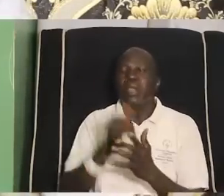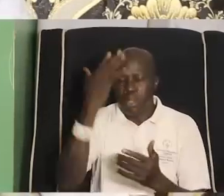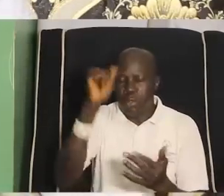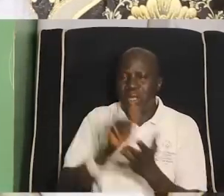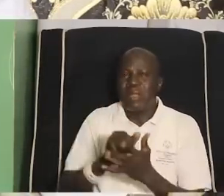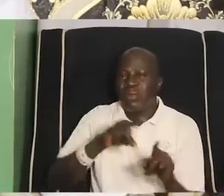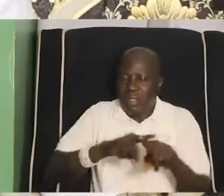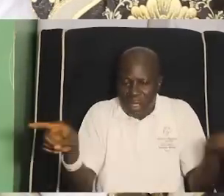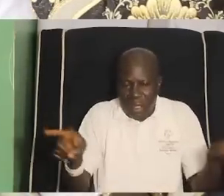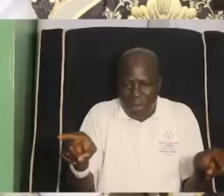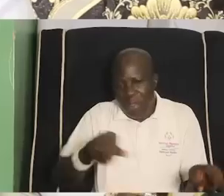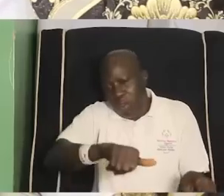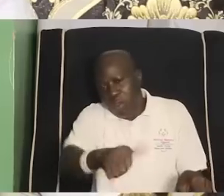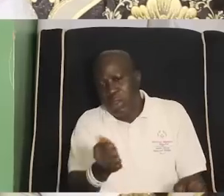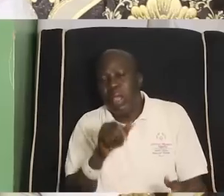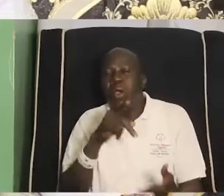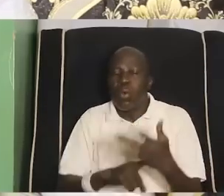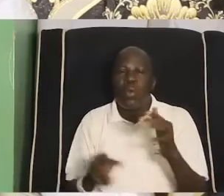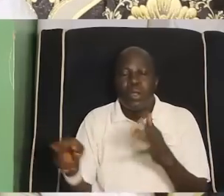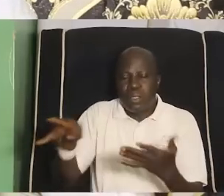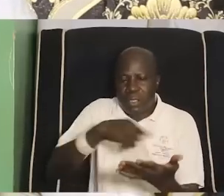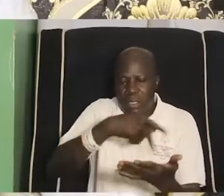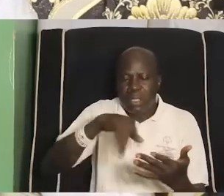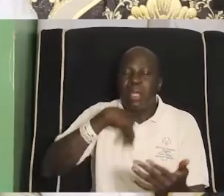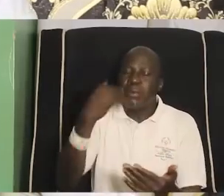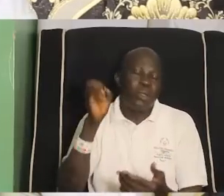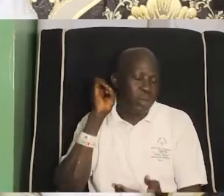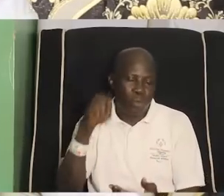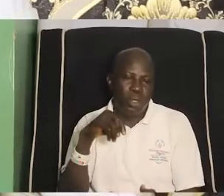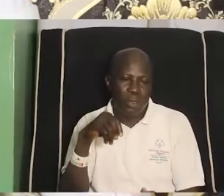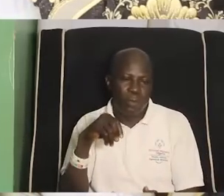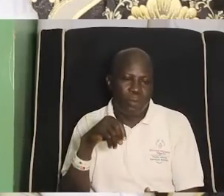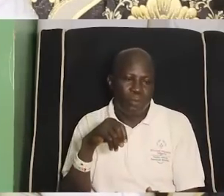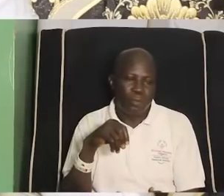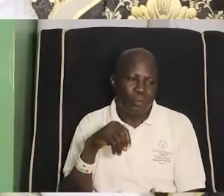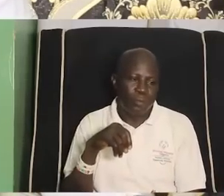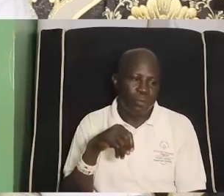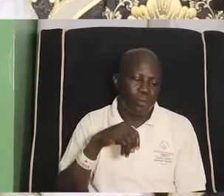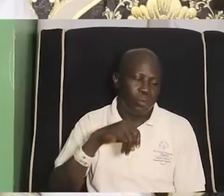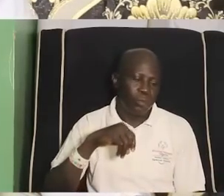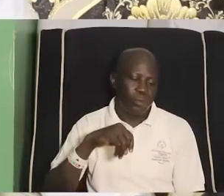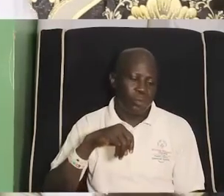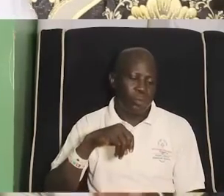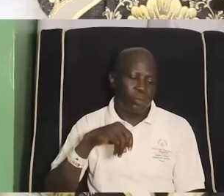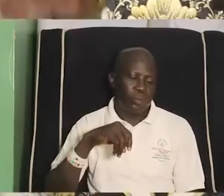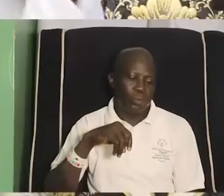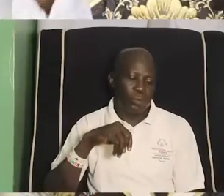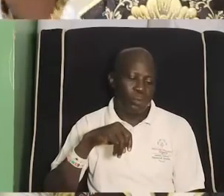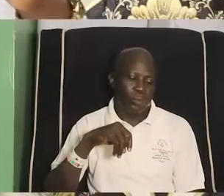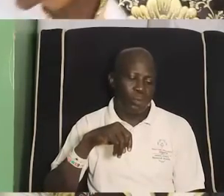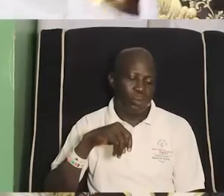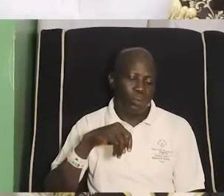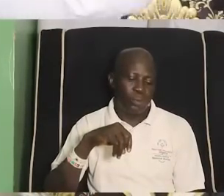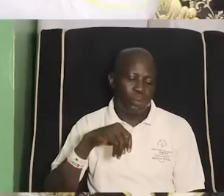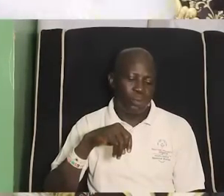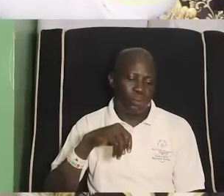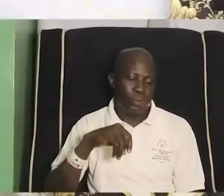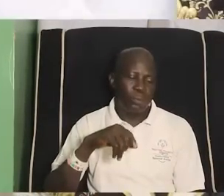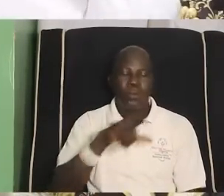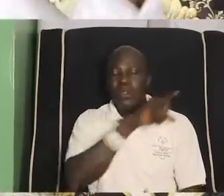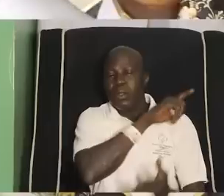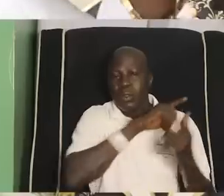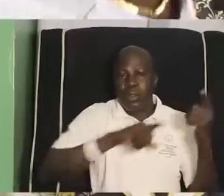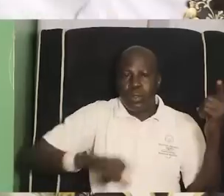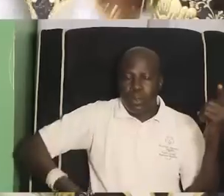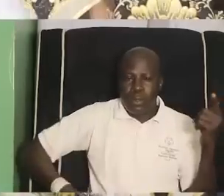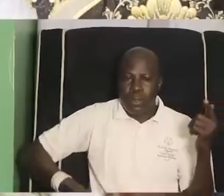that it differs to others. Kí ló ní sáàmù wí? Fún wa ní ìrànlọ́wọ́ nínú ìpọ́njú. Ní ìgbọ́. Fún wa ní ìrànlọ́wọ́ nínú ìpọ́njú. Ọlọ́run fún wa ní